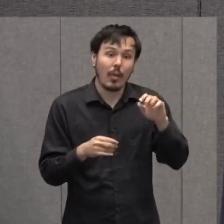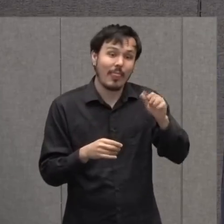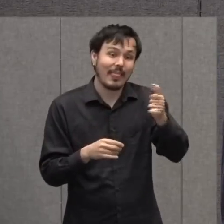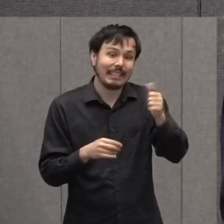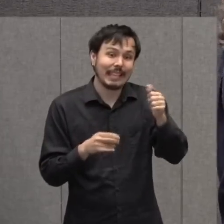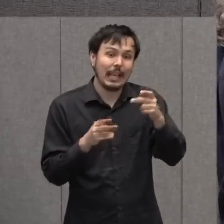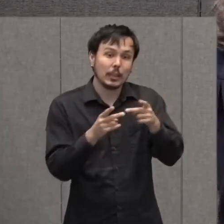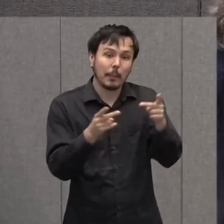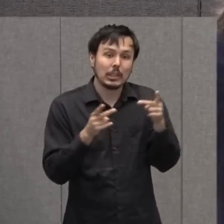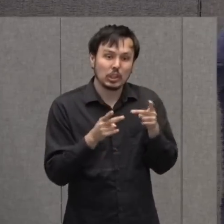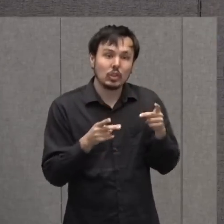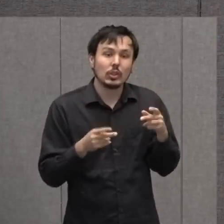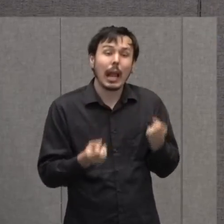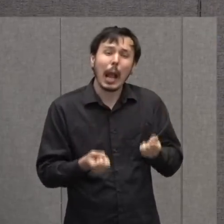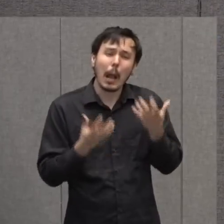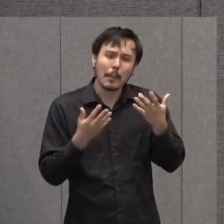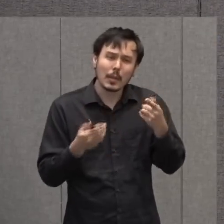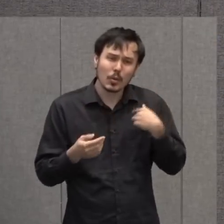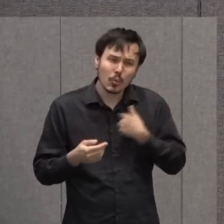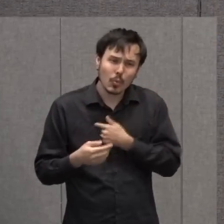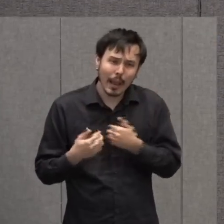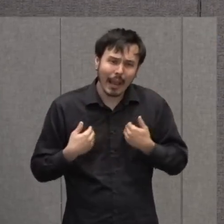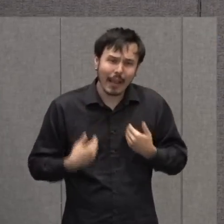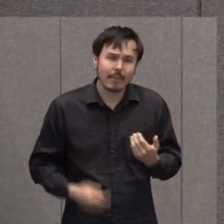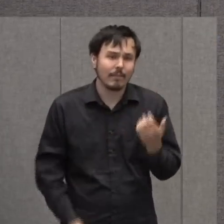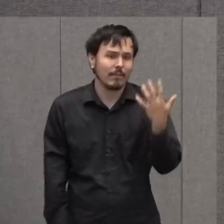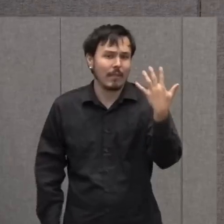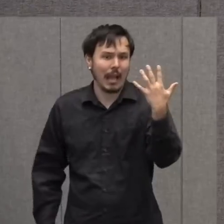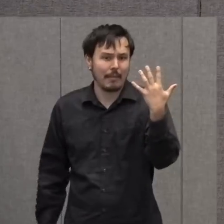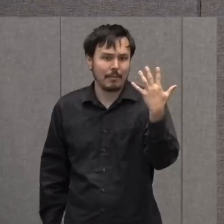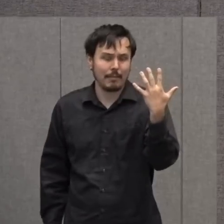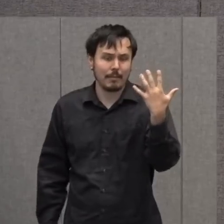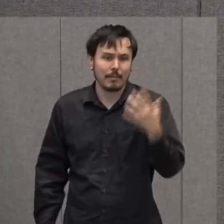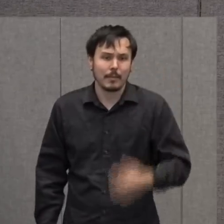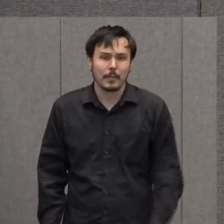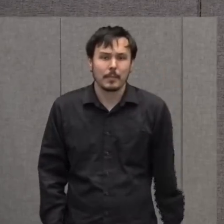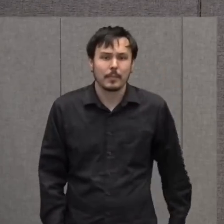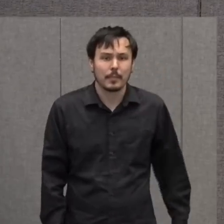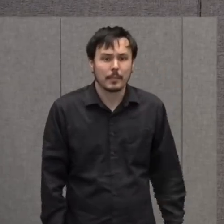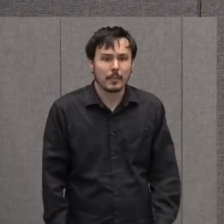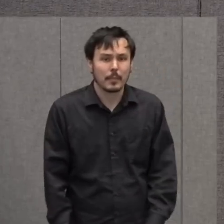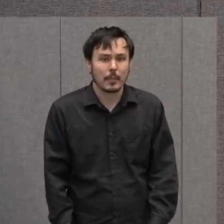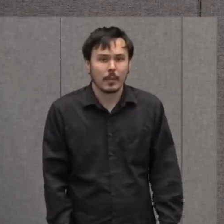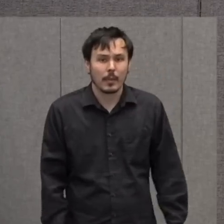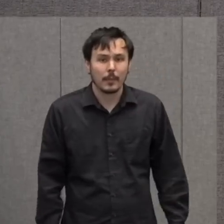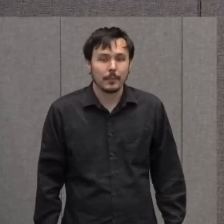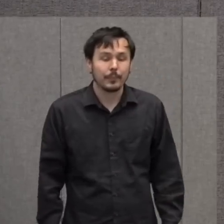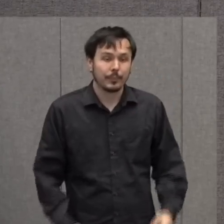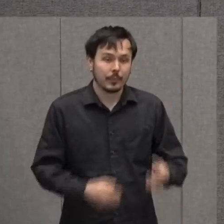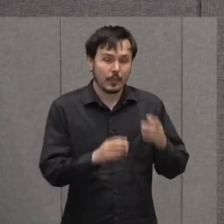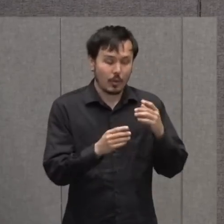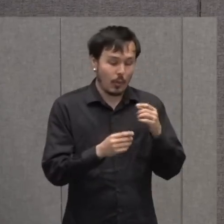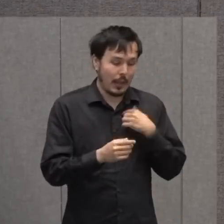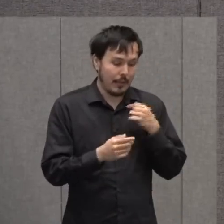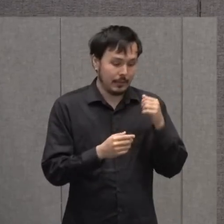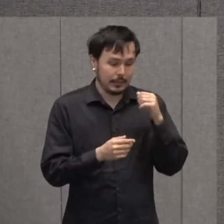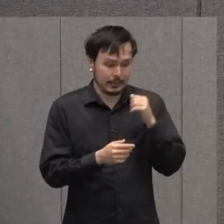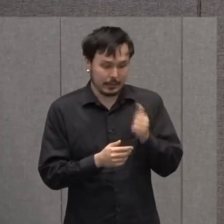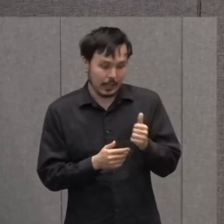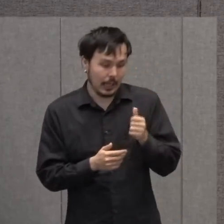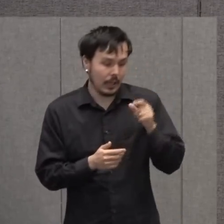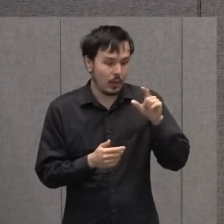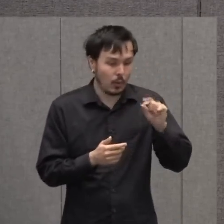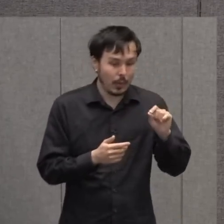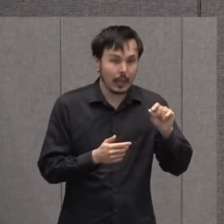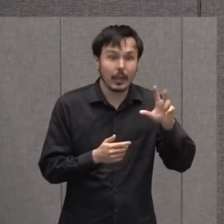Right? So I make tens with just So we have 10, 20,